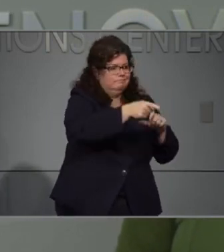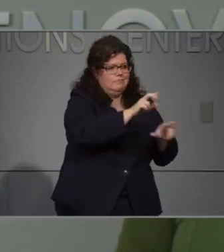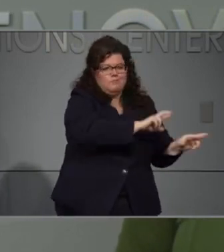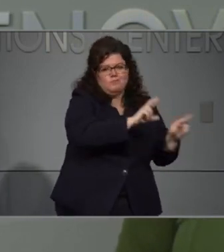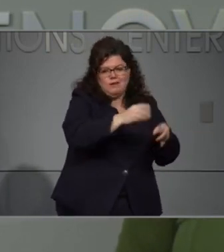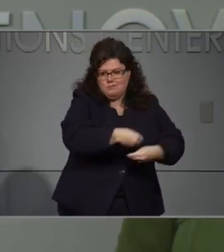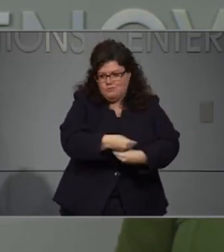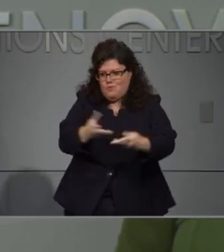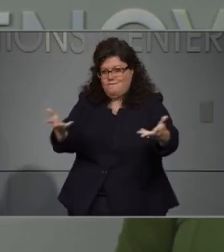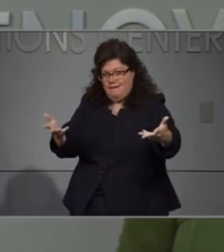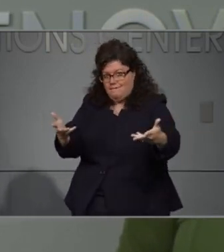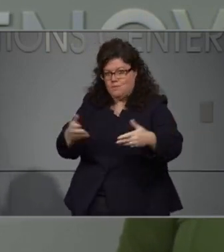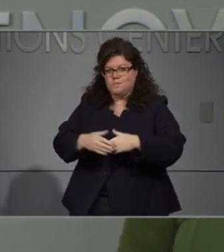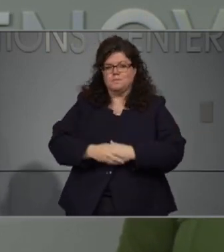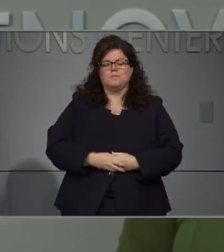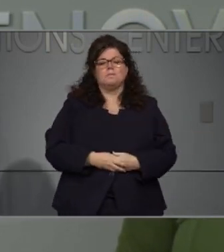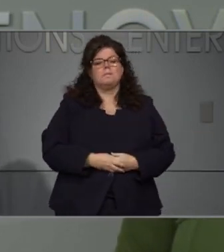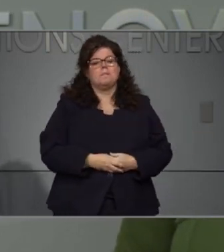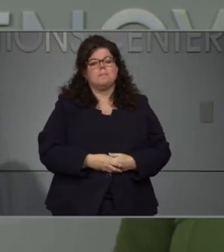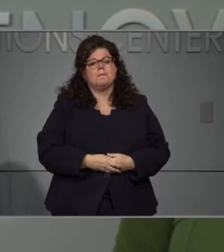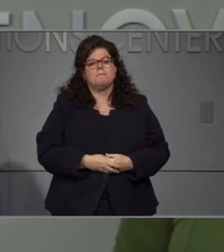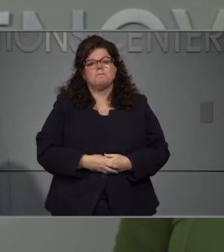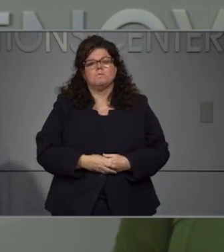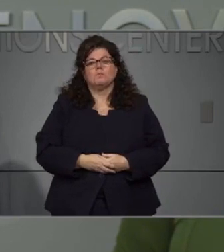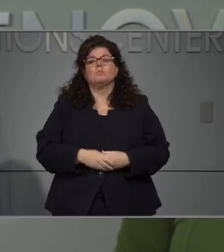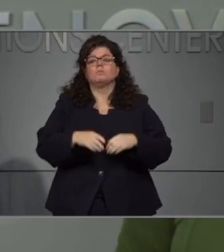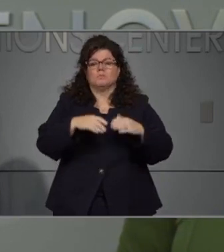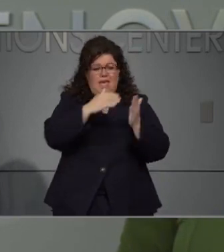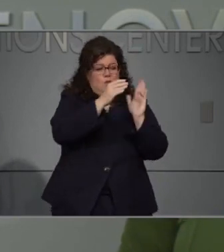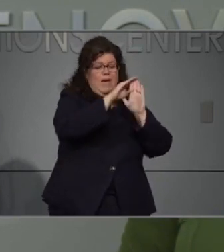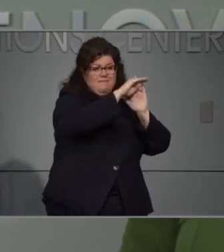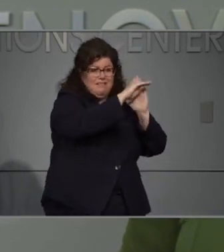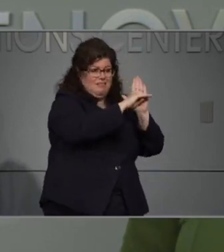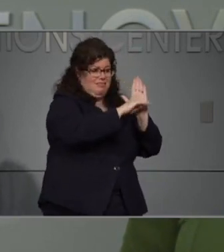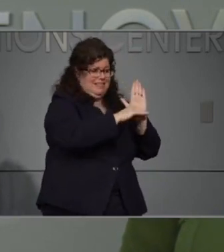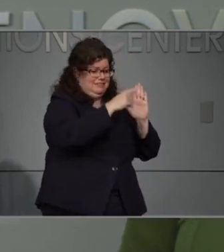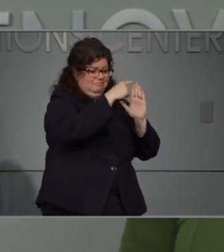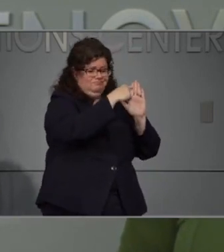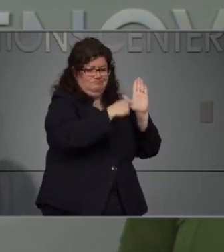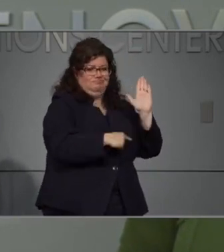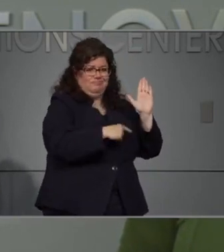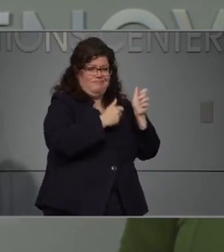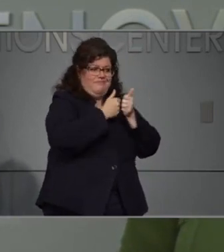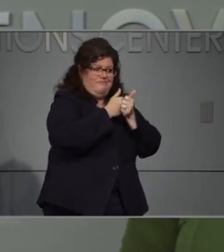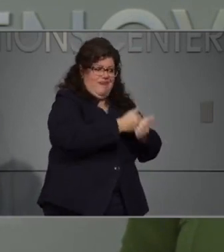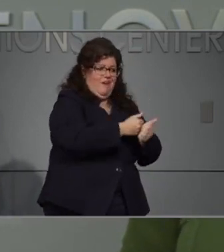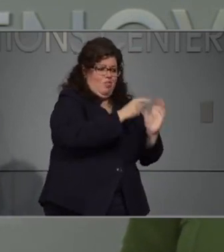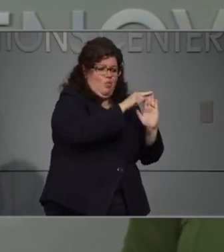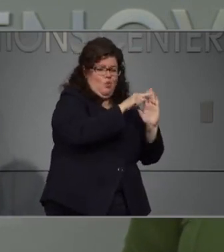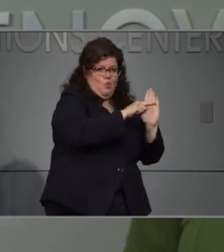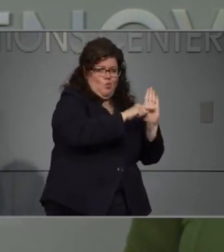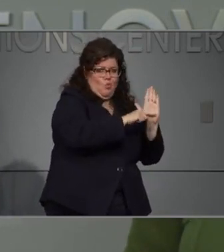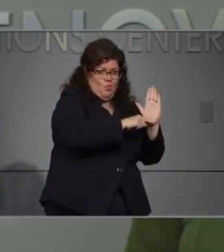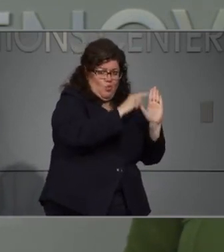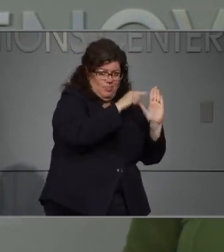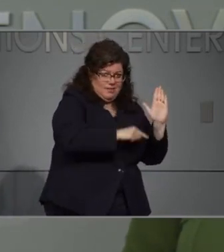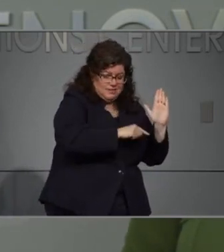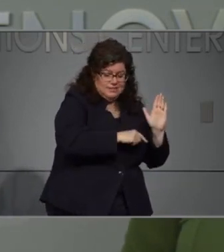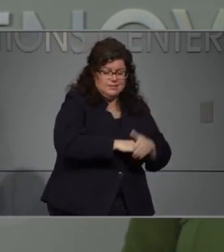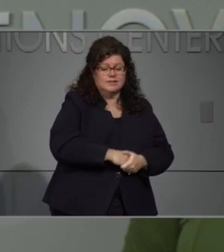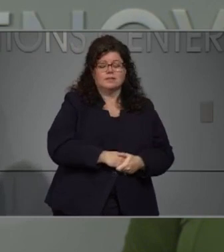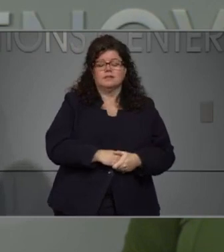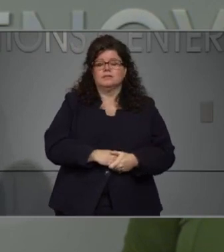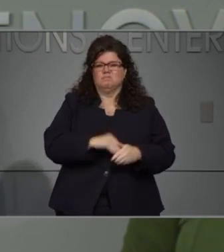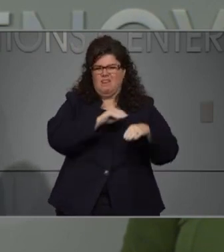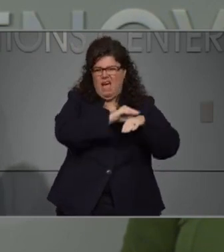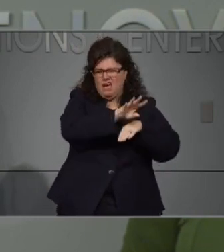we wanted to have the maximum number of safety protocols and protection in place, so that's why we chose the Plan B. But we also want teachers to have